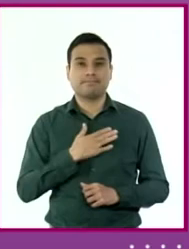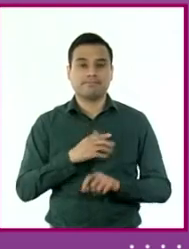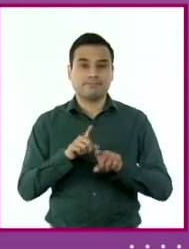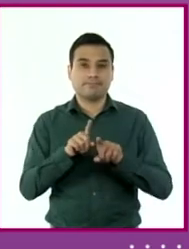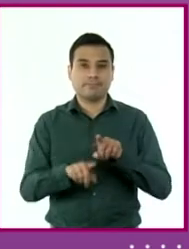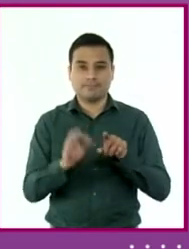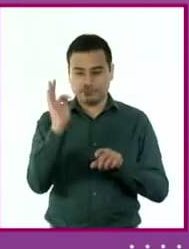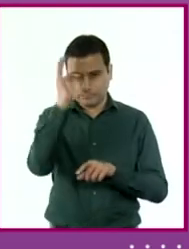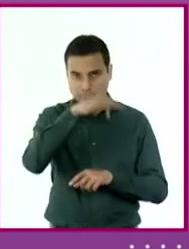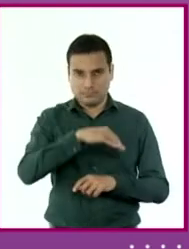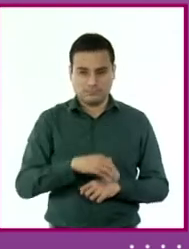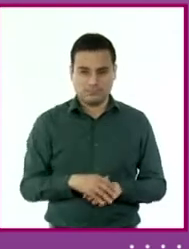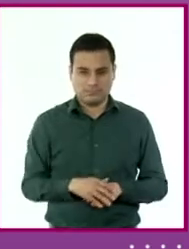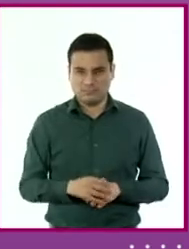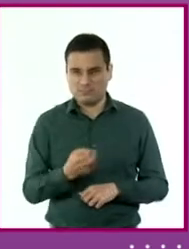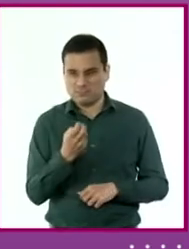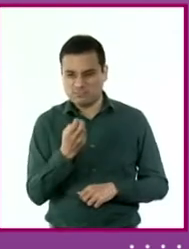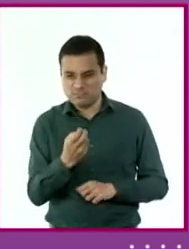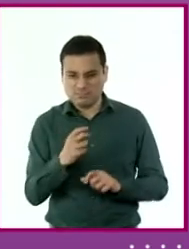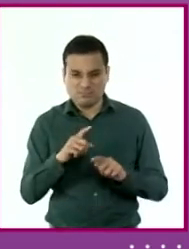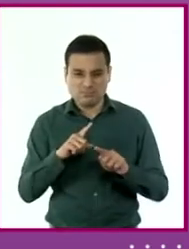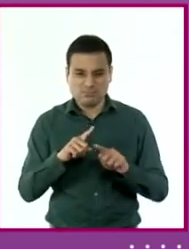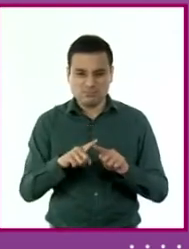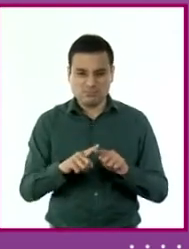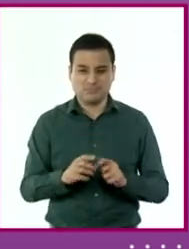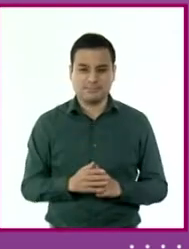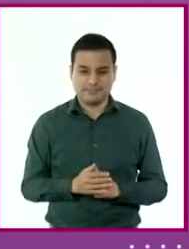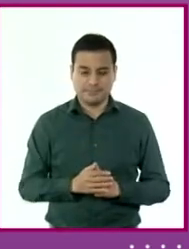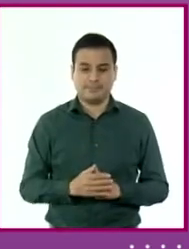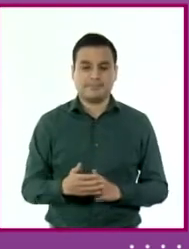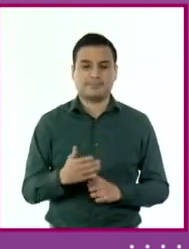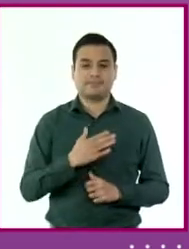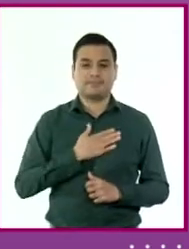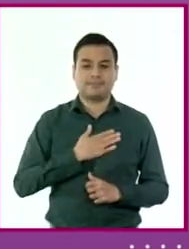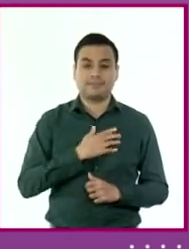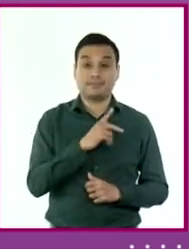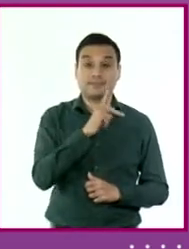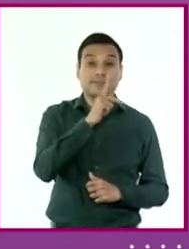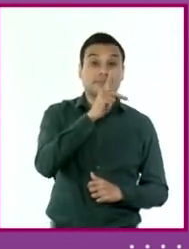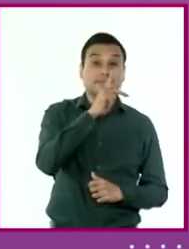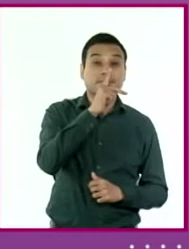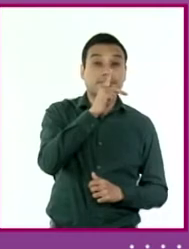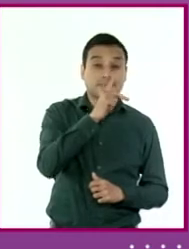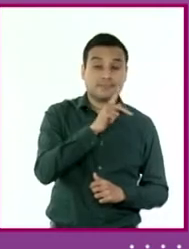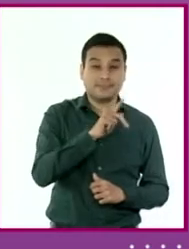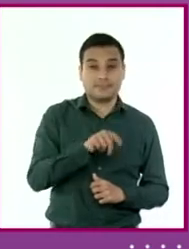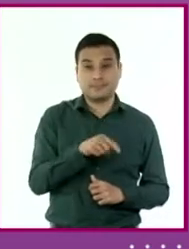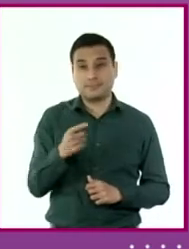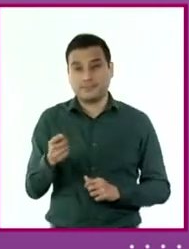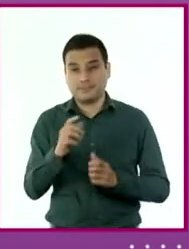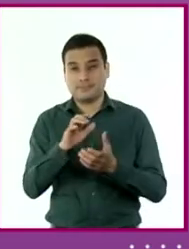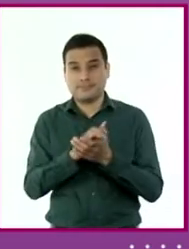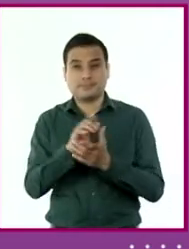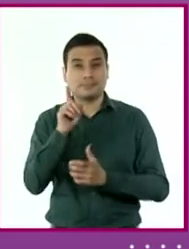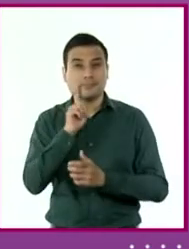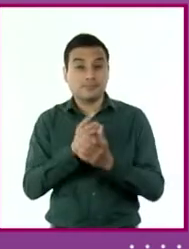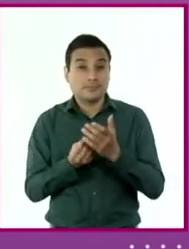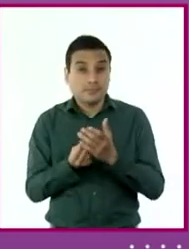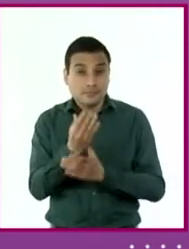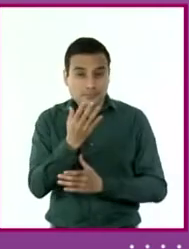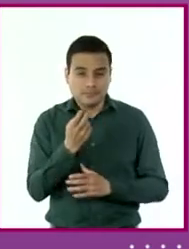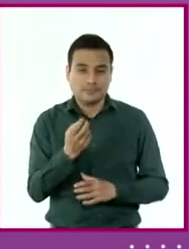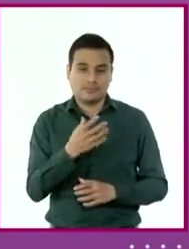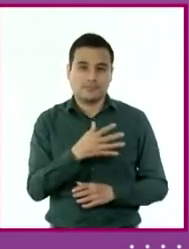but who's this? She's the daughter of my father's new wife. Who's this again,